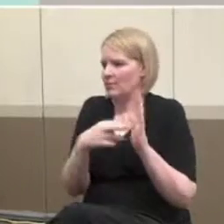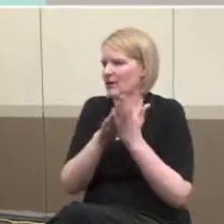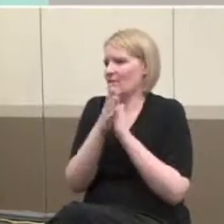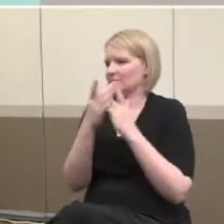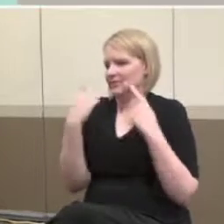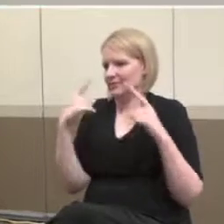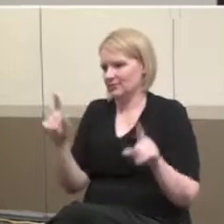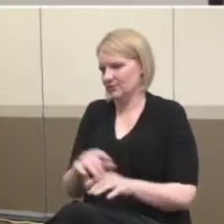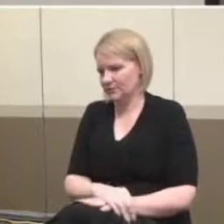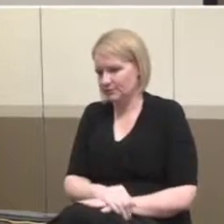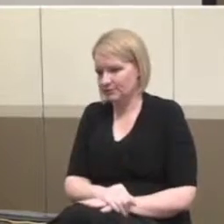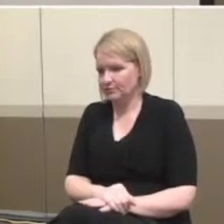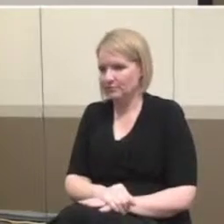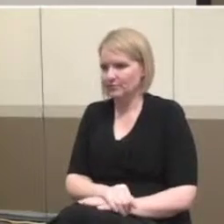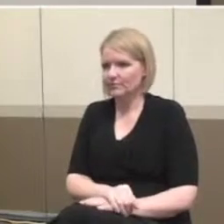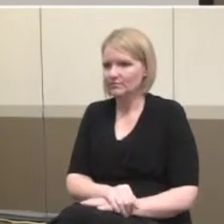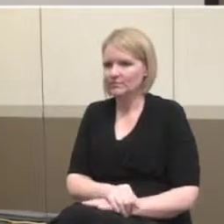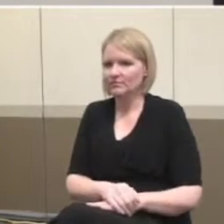be successful.